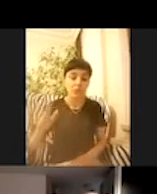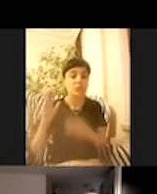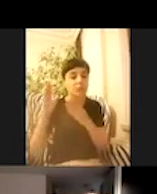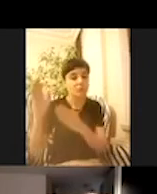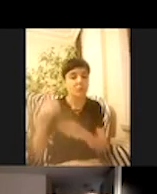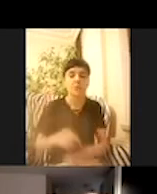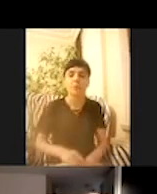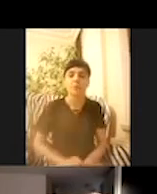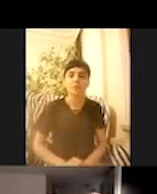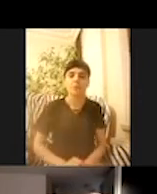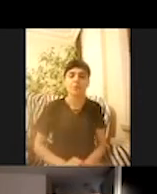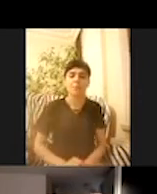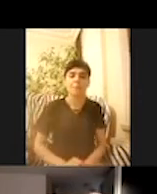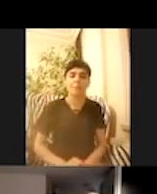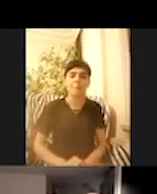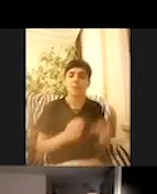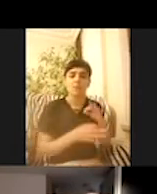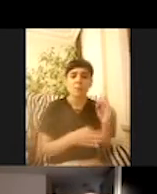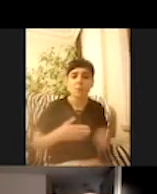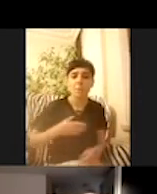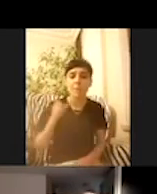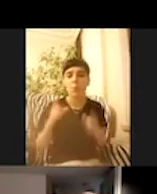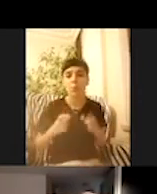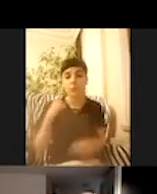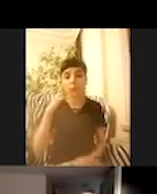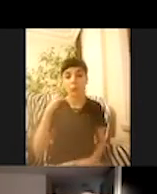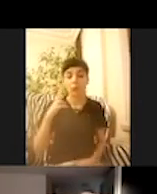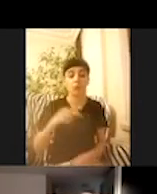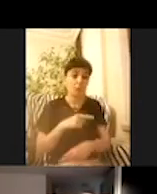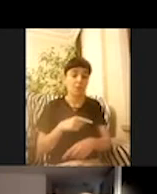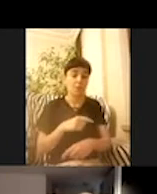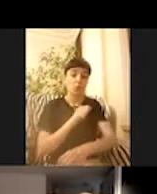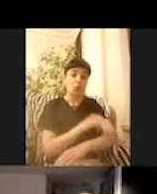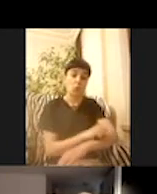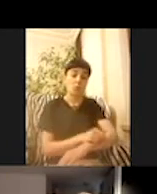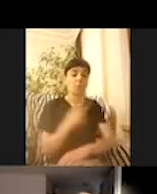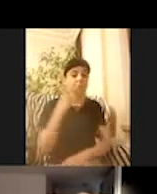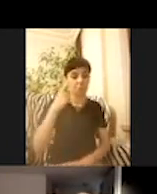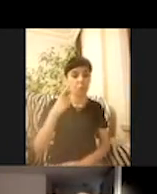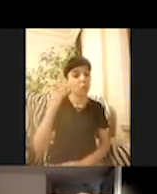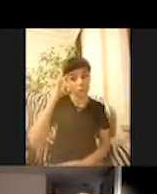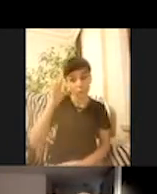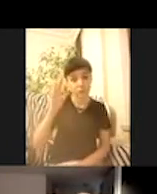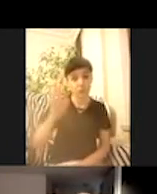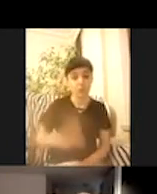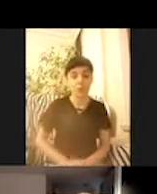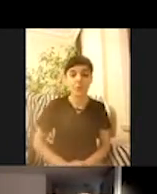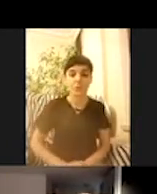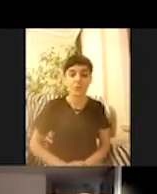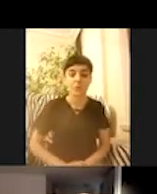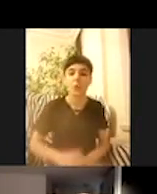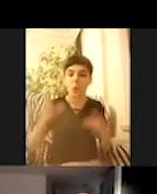like, why is she full of tattoos? But then they can see that I'm from Holland, so they know that from Holland, for